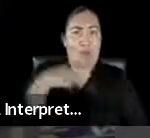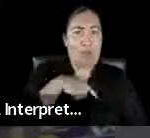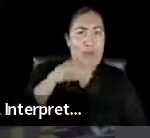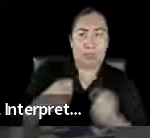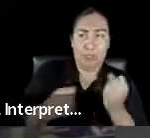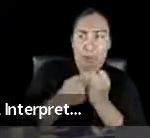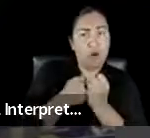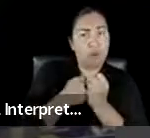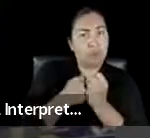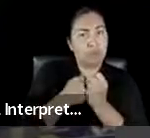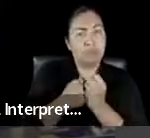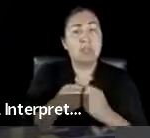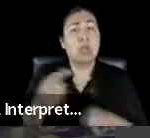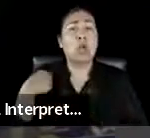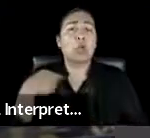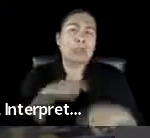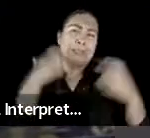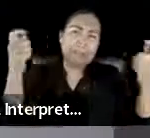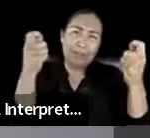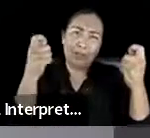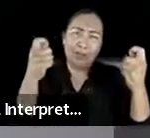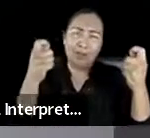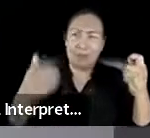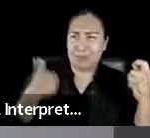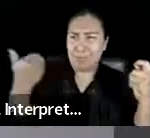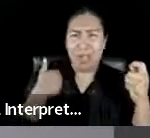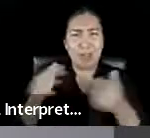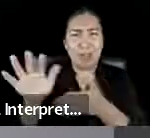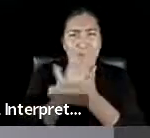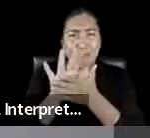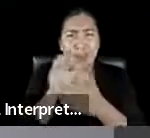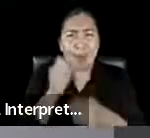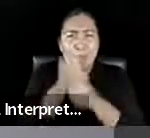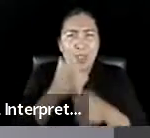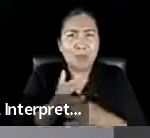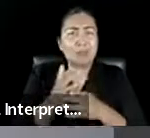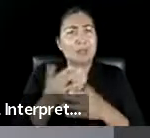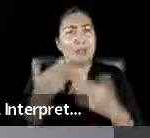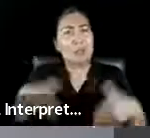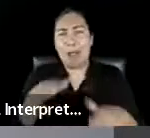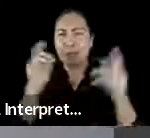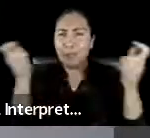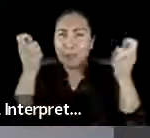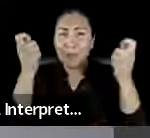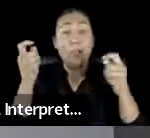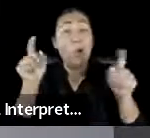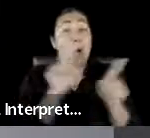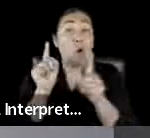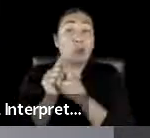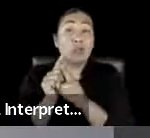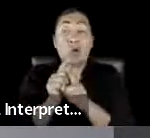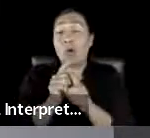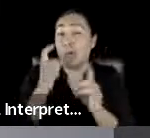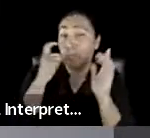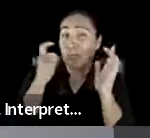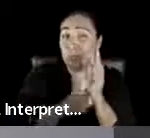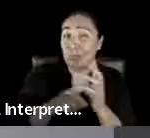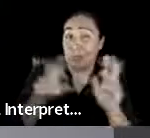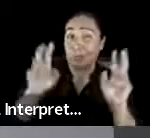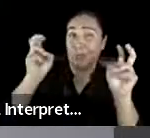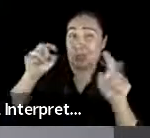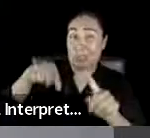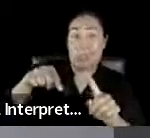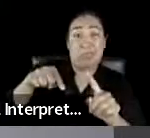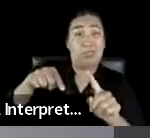Now, as we celebrate the work of these inspiring young filmmakers, we also want to acknowledge that the topics of mental health and suicide prevention are near to many of our